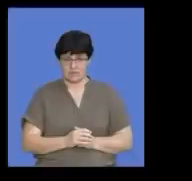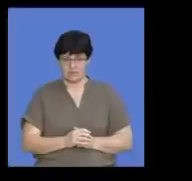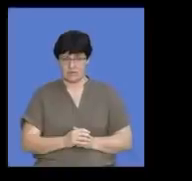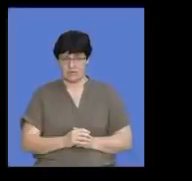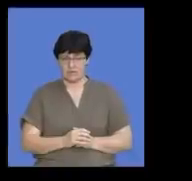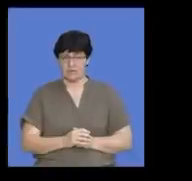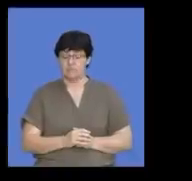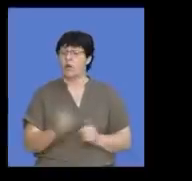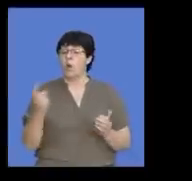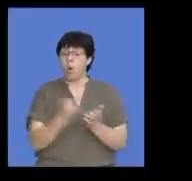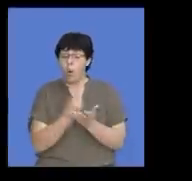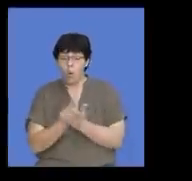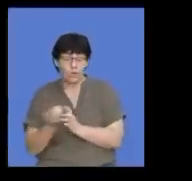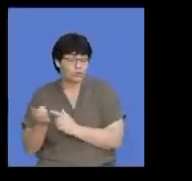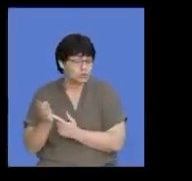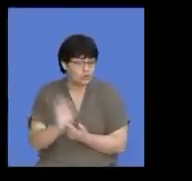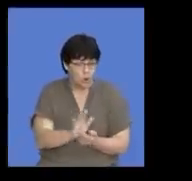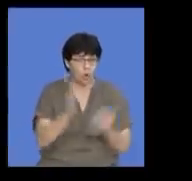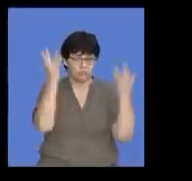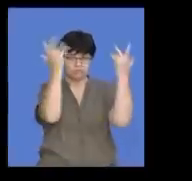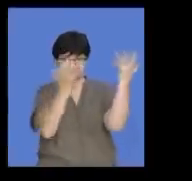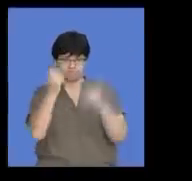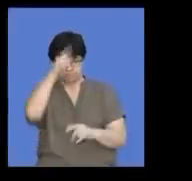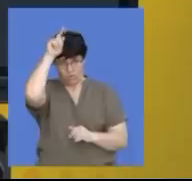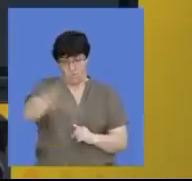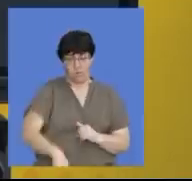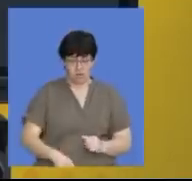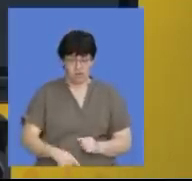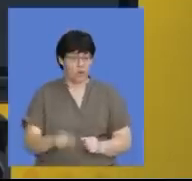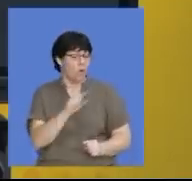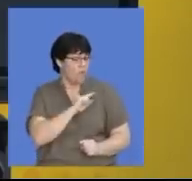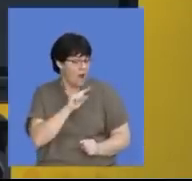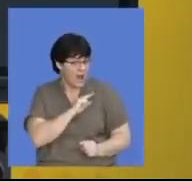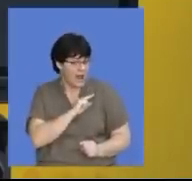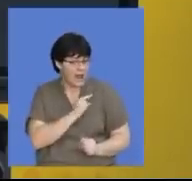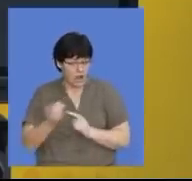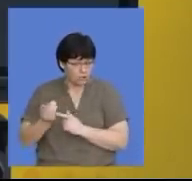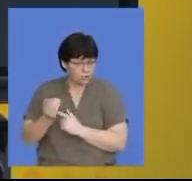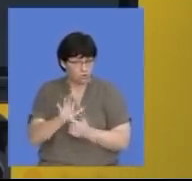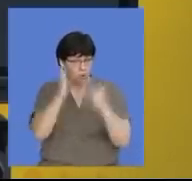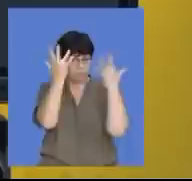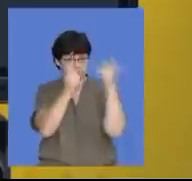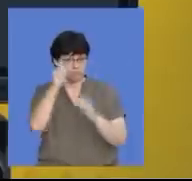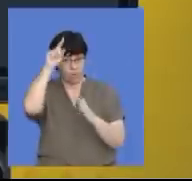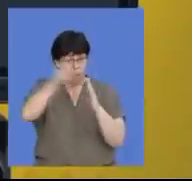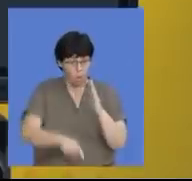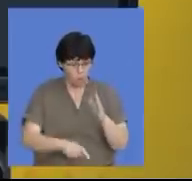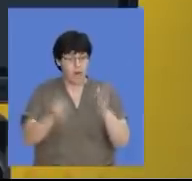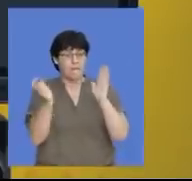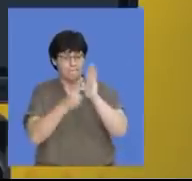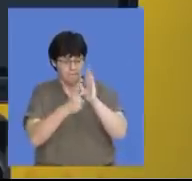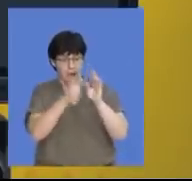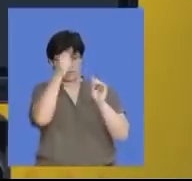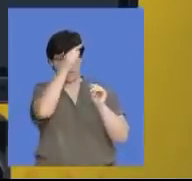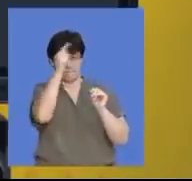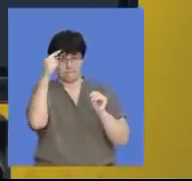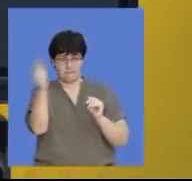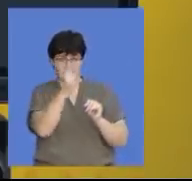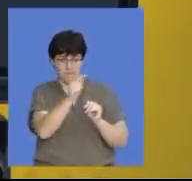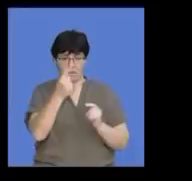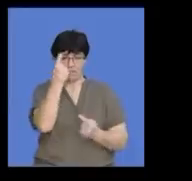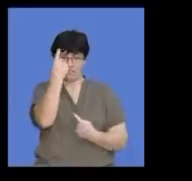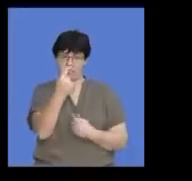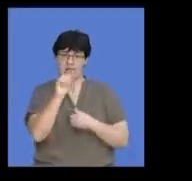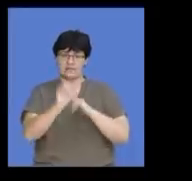Note, always show all calculations, because now we know that when you're showing all calculations, marks are awarded for each